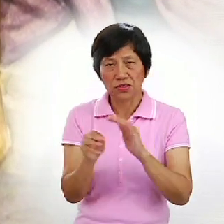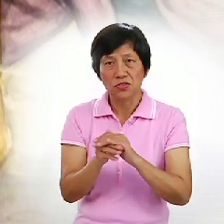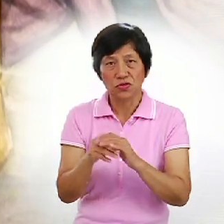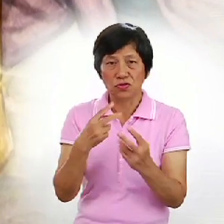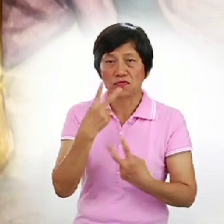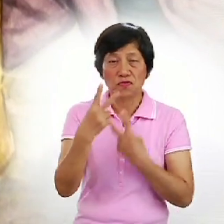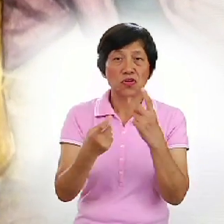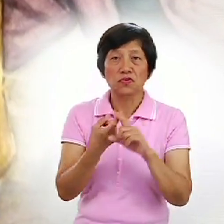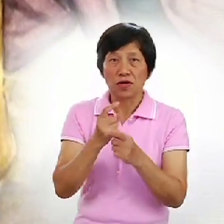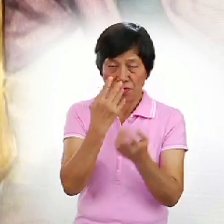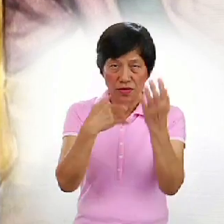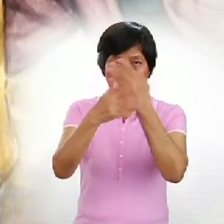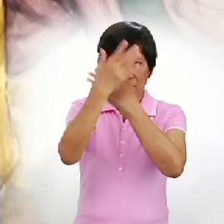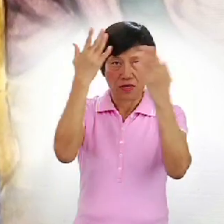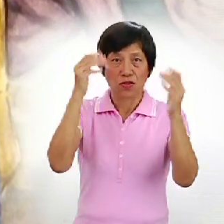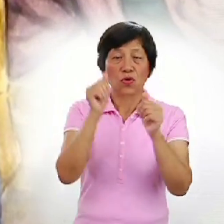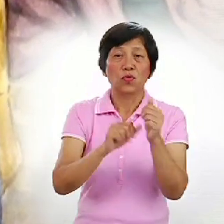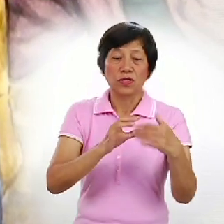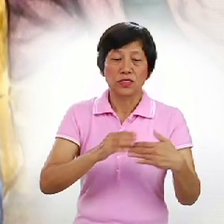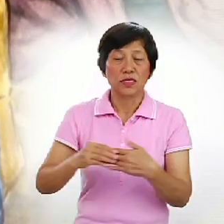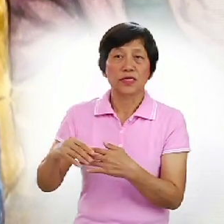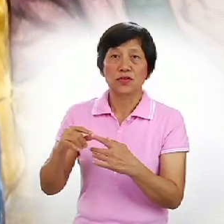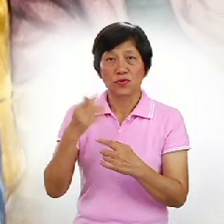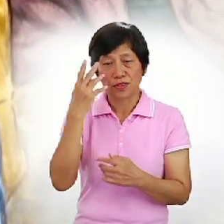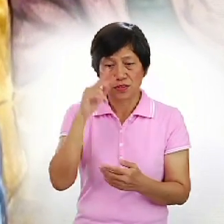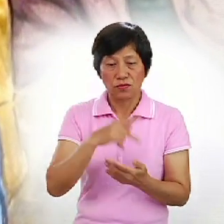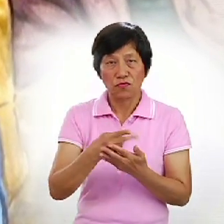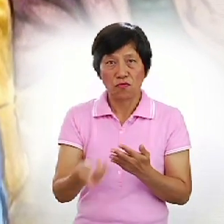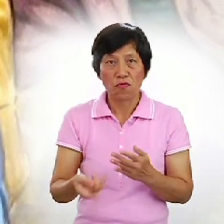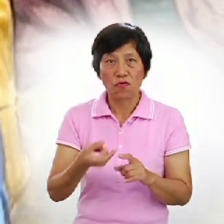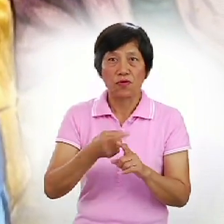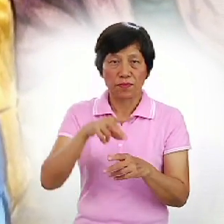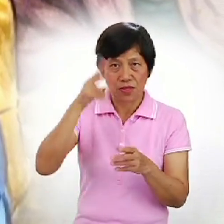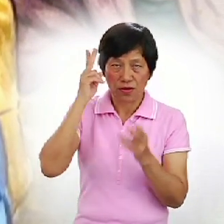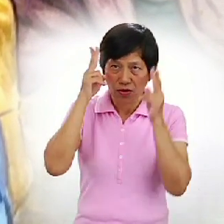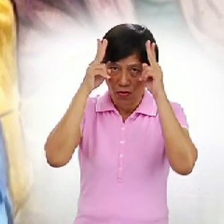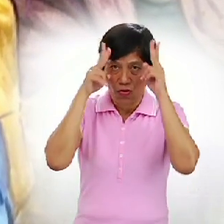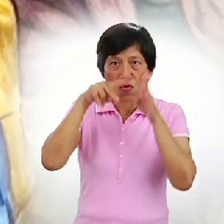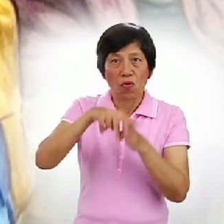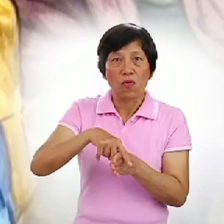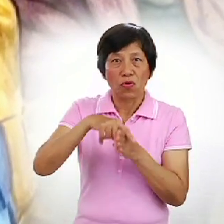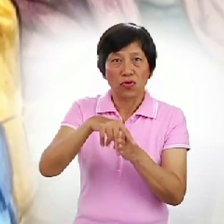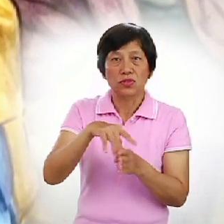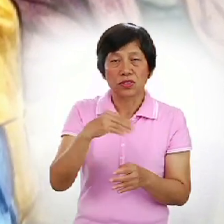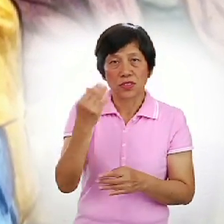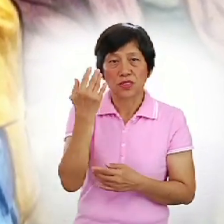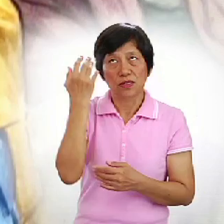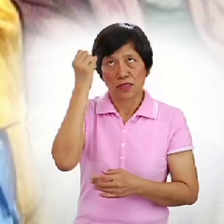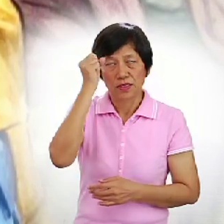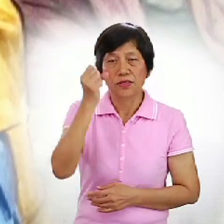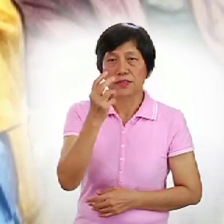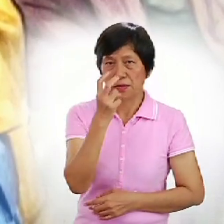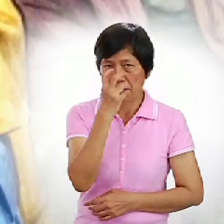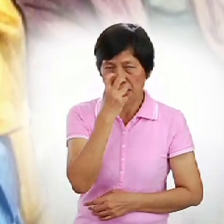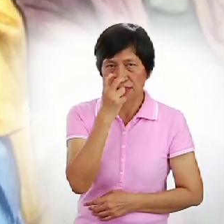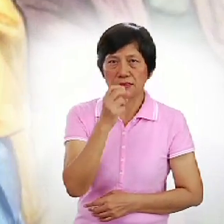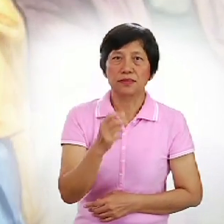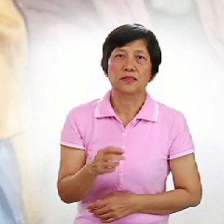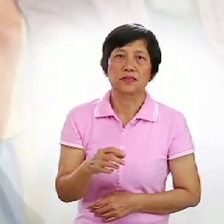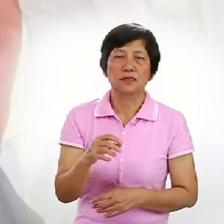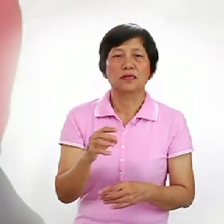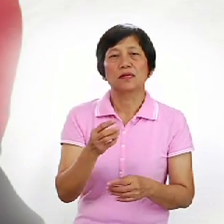which led to his fall from the horse and his blindness. Well, that was